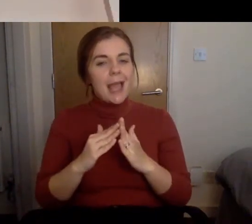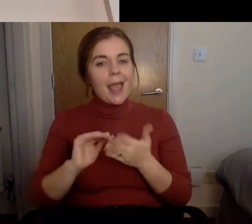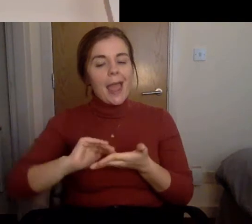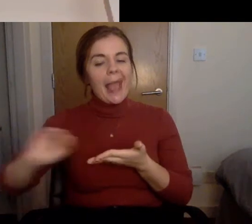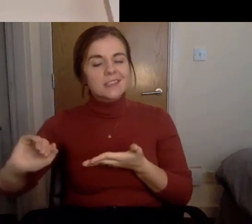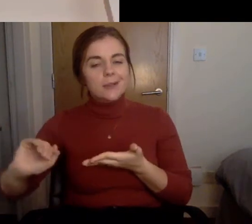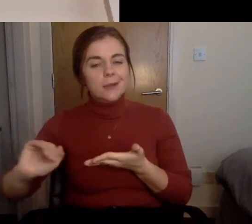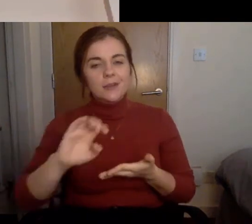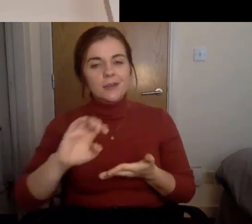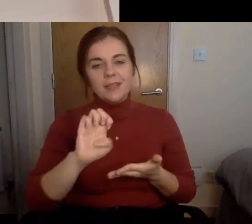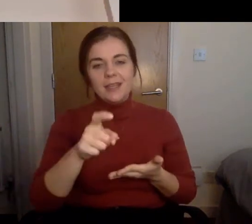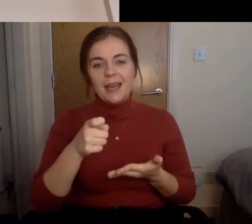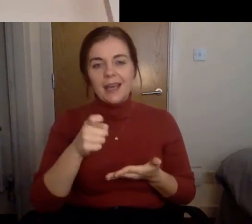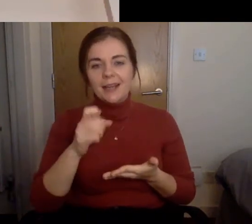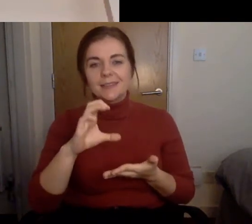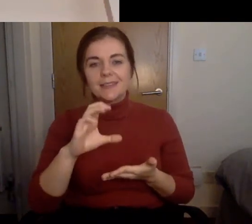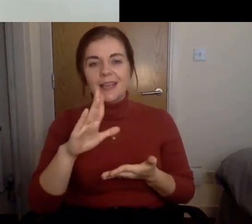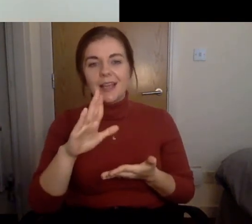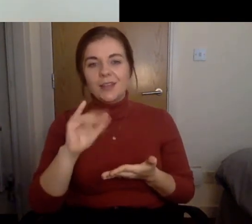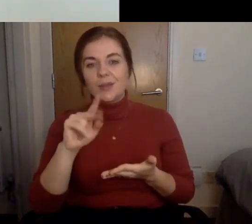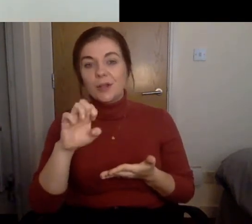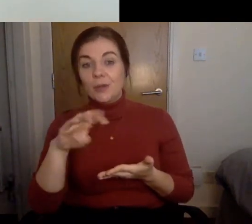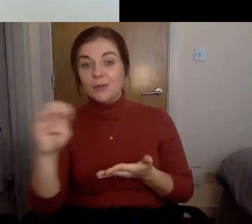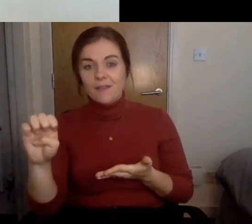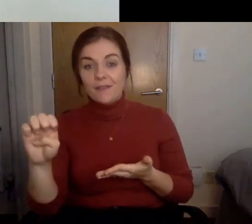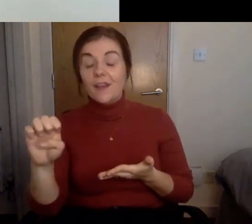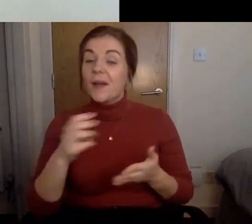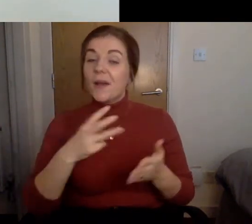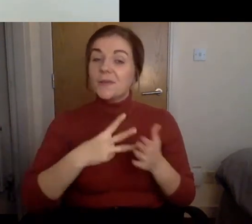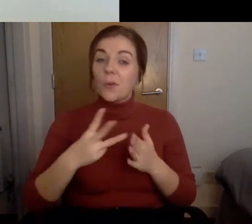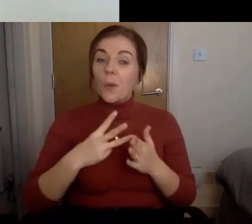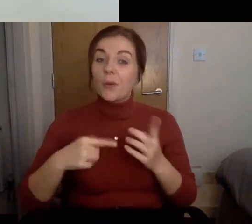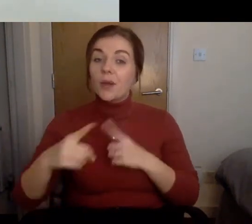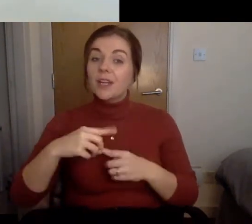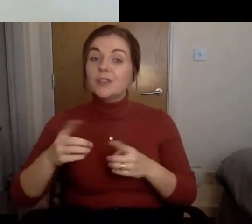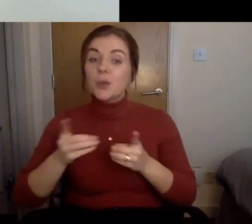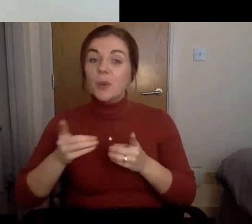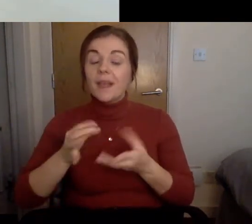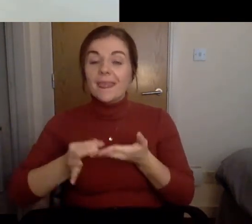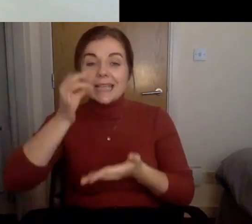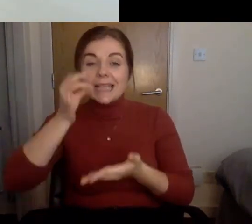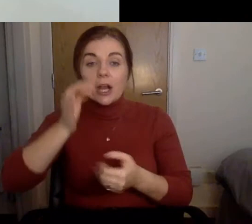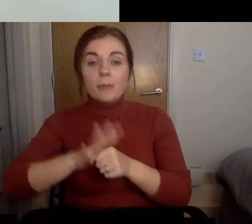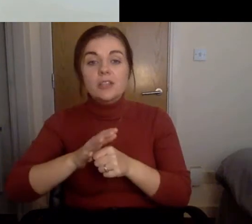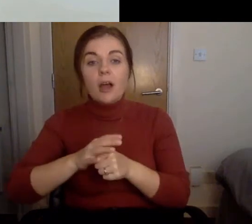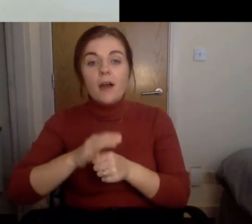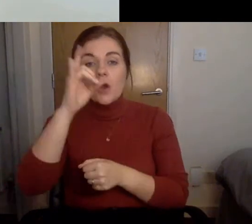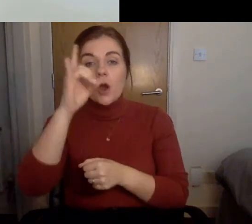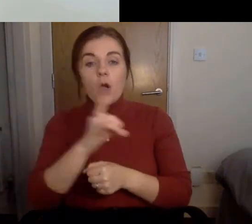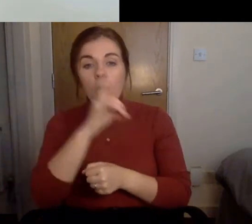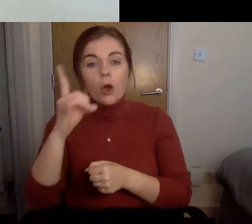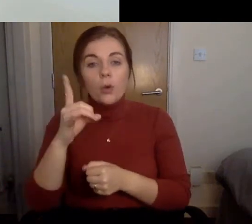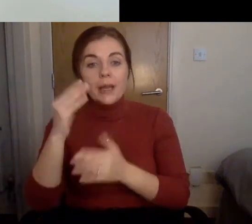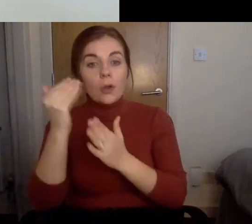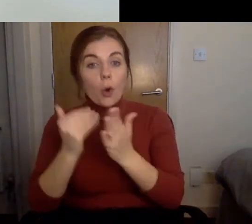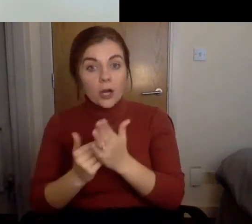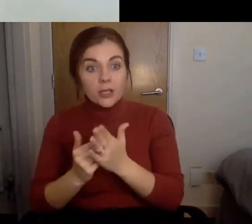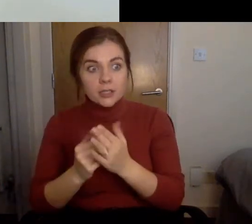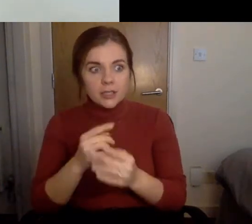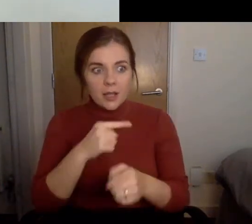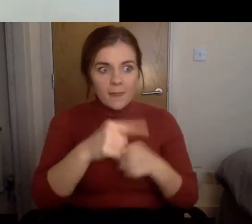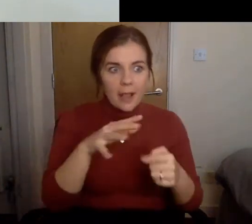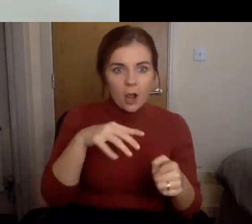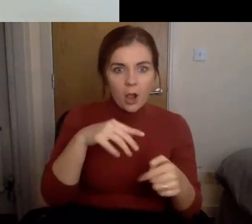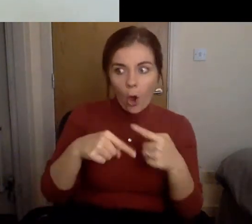So they'll pick me up when we're doing the sacrament of holy orders. I've never not been picked up on the fact that it doesn't apply to women.